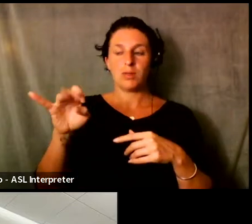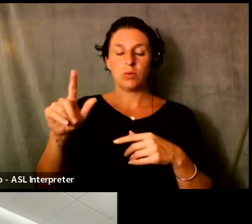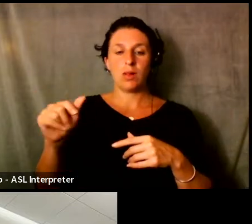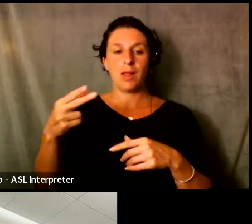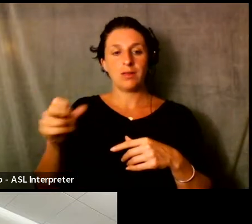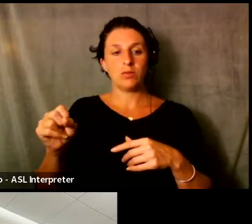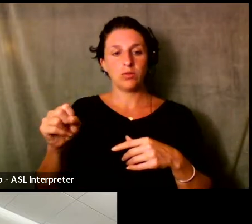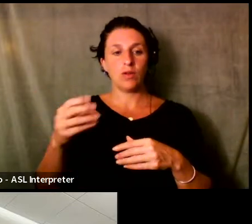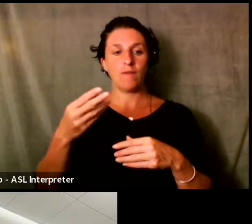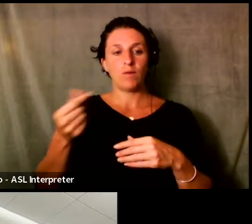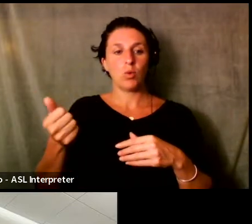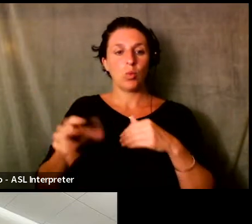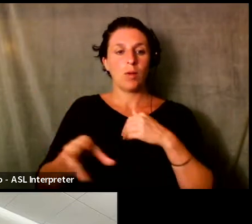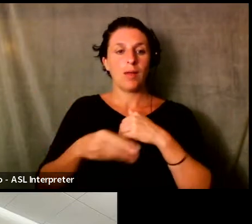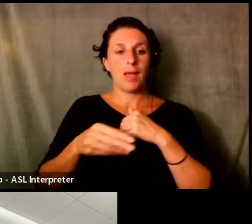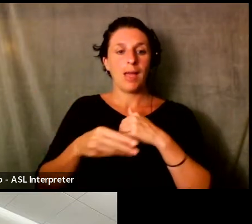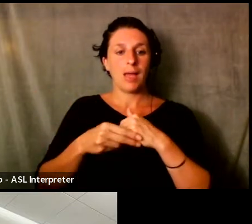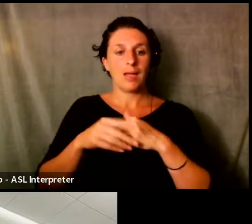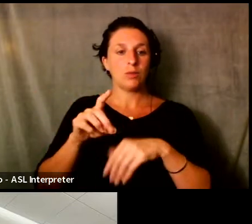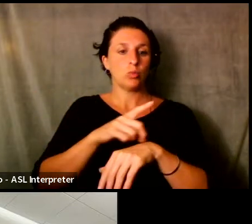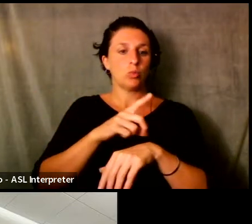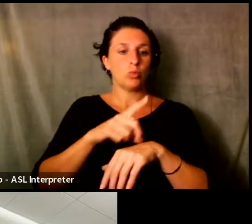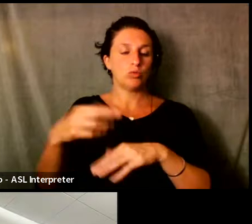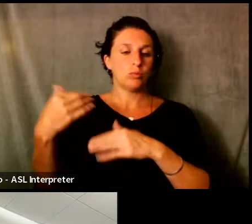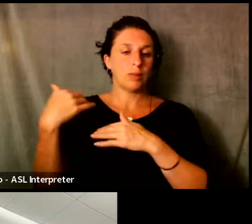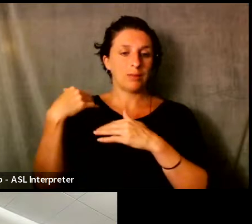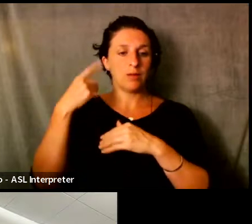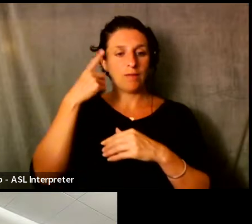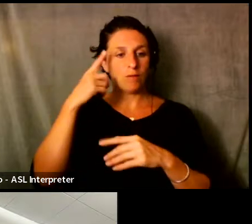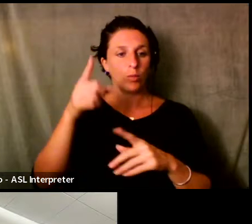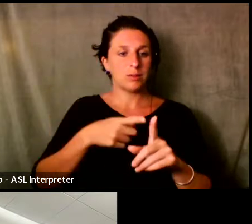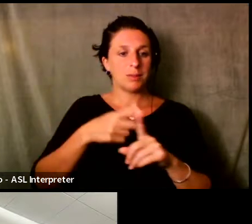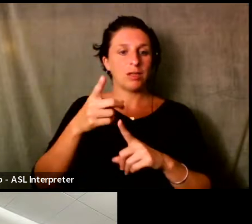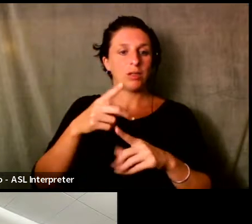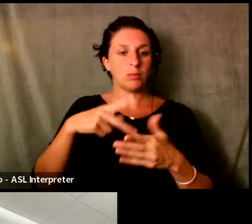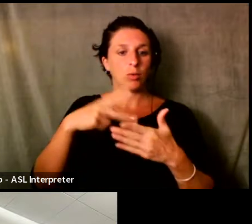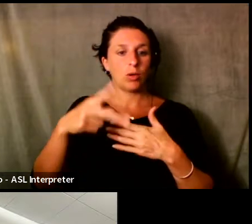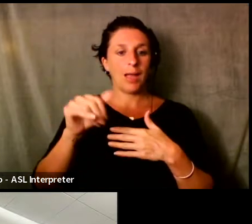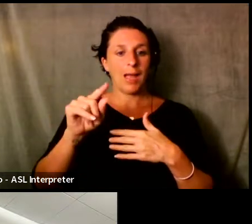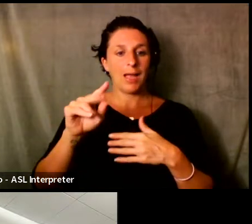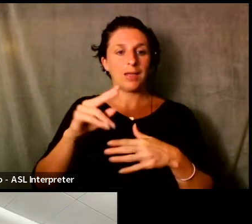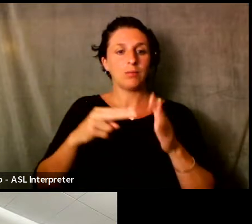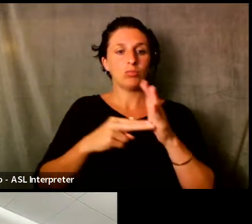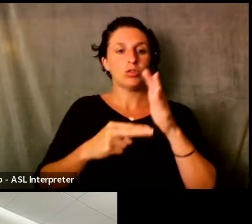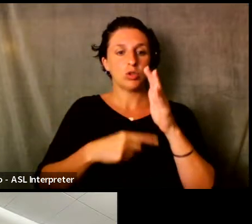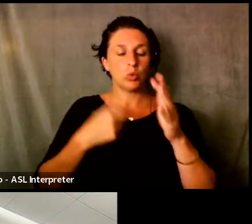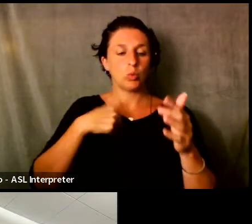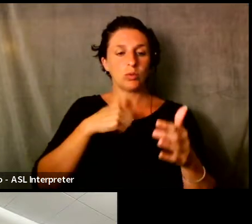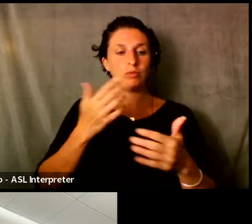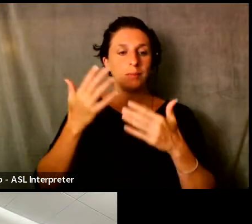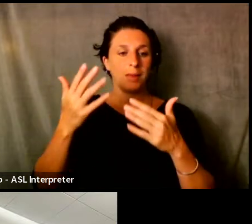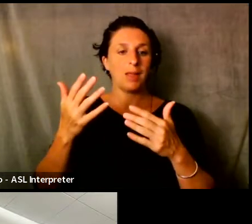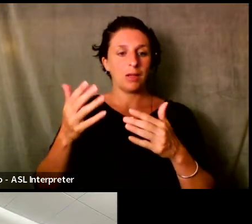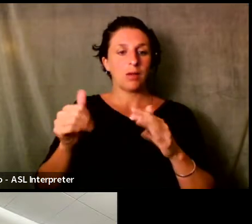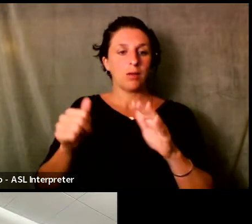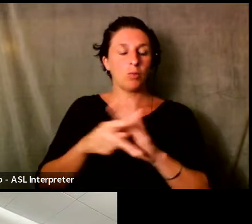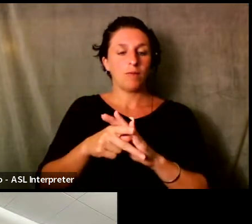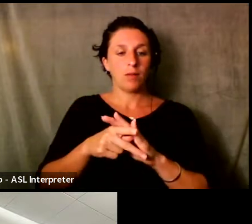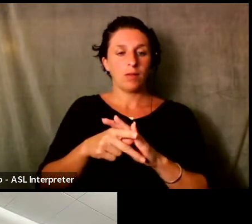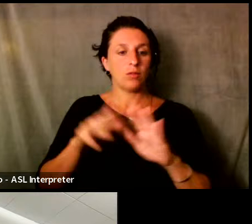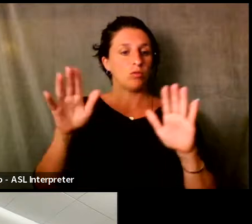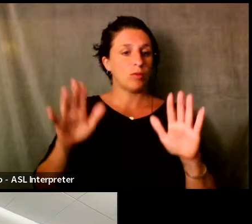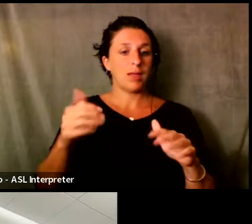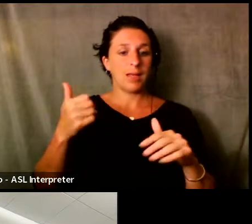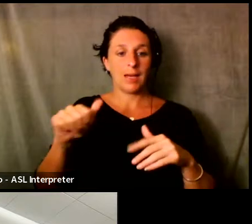few added duties and responsibilities for the specialized program at Bridge, and we recommend approval. Great,